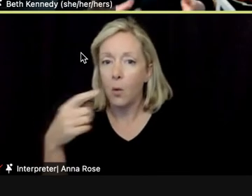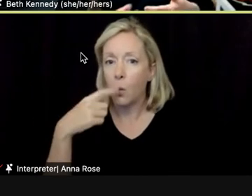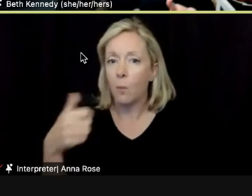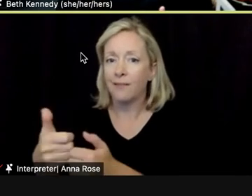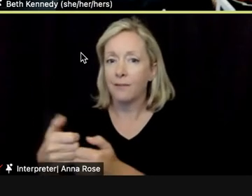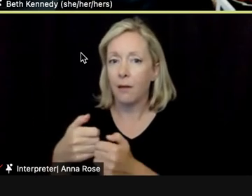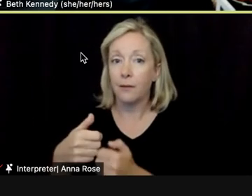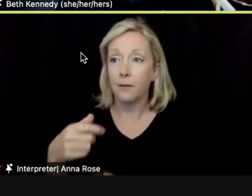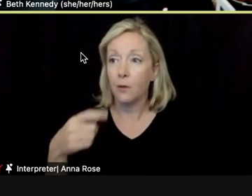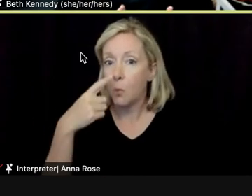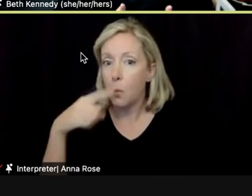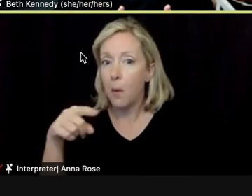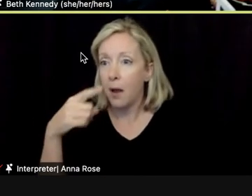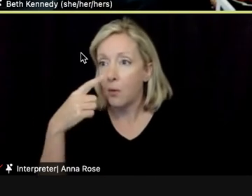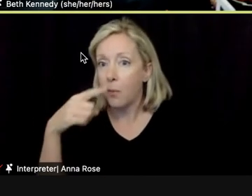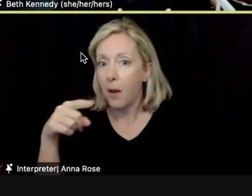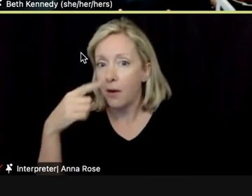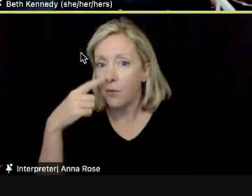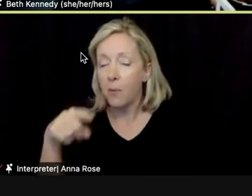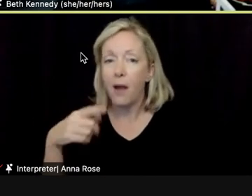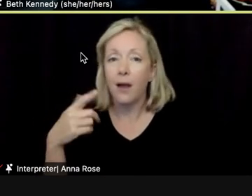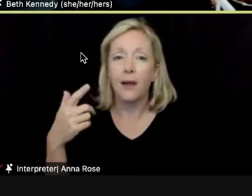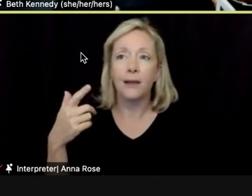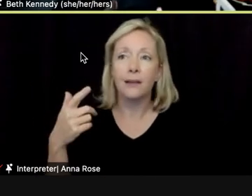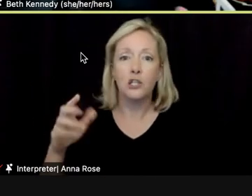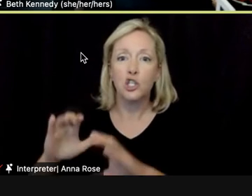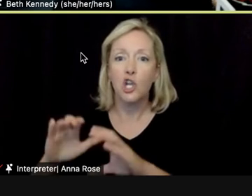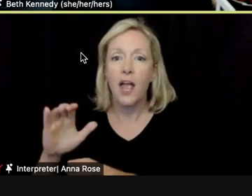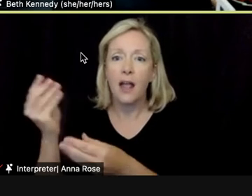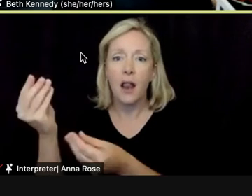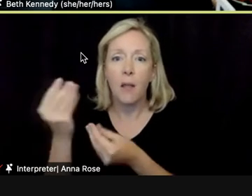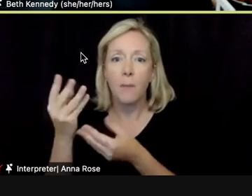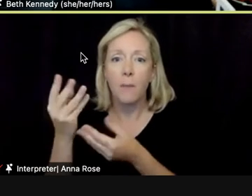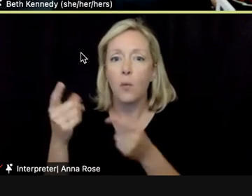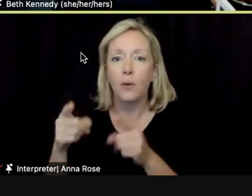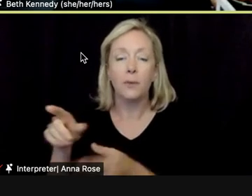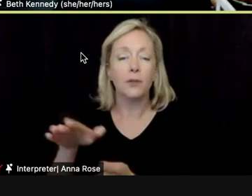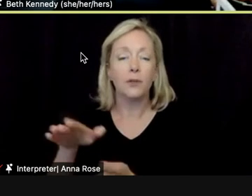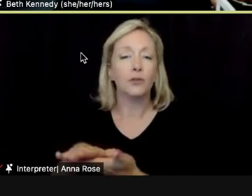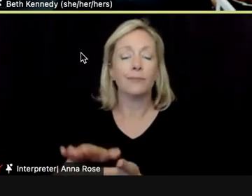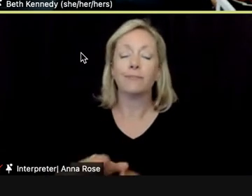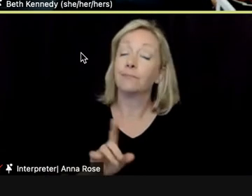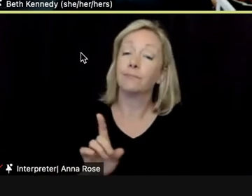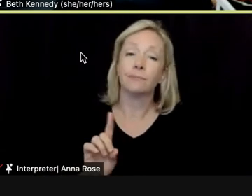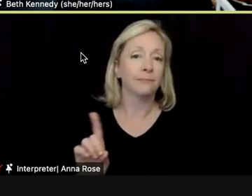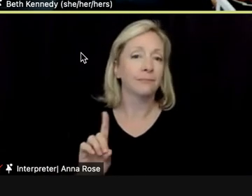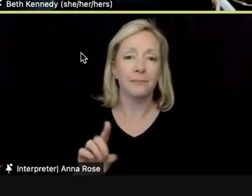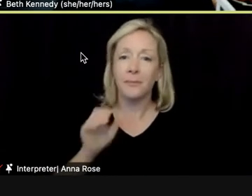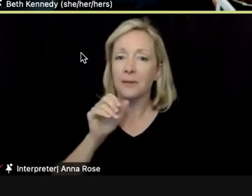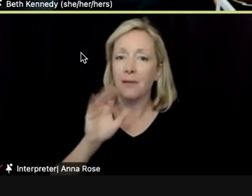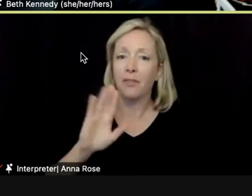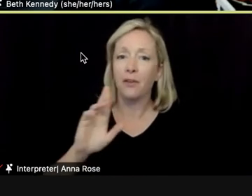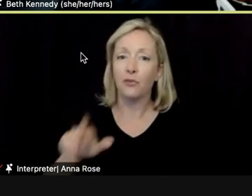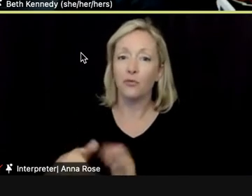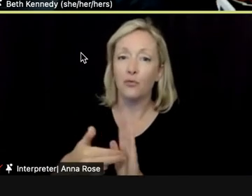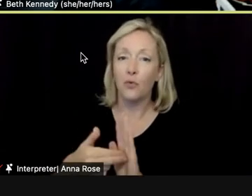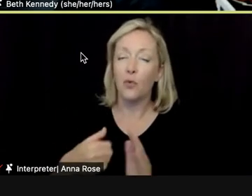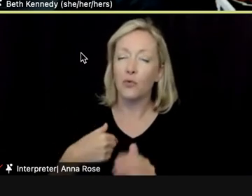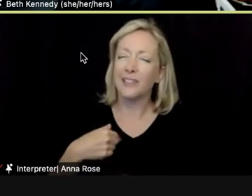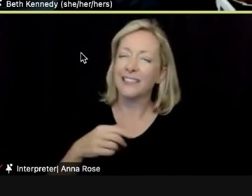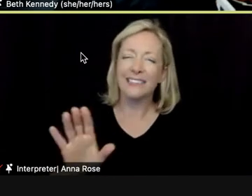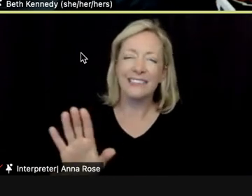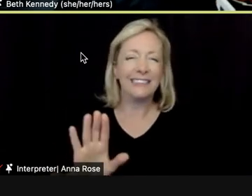you, chat with me during pickup or drop off? What's going on at the school? And I really